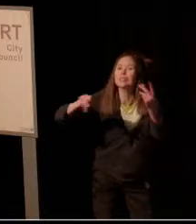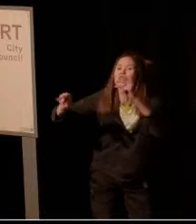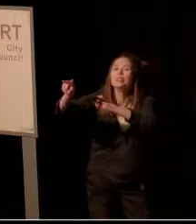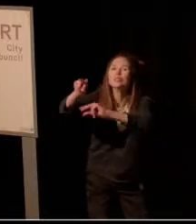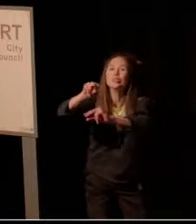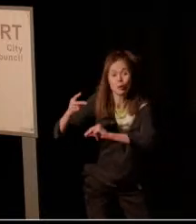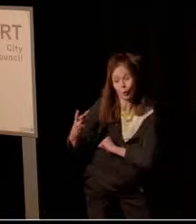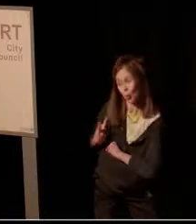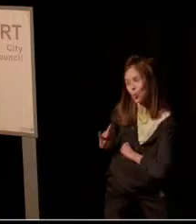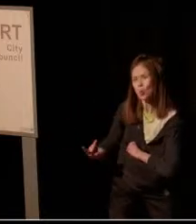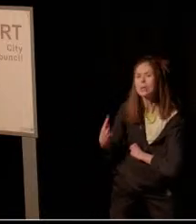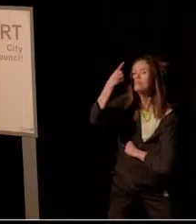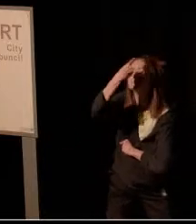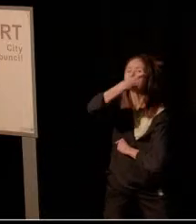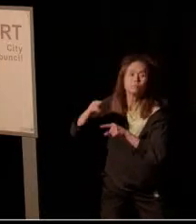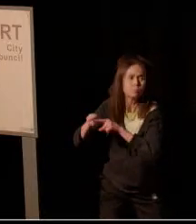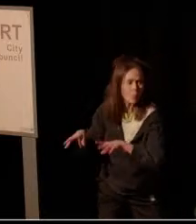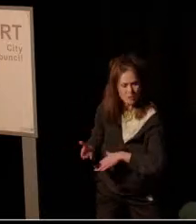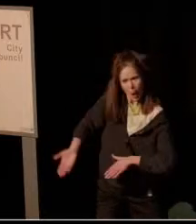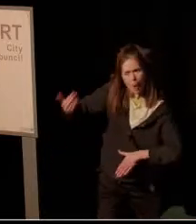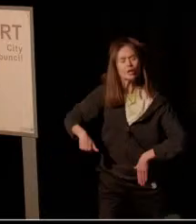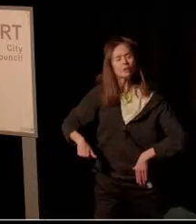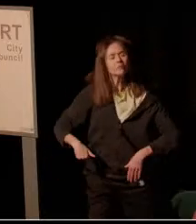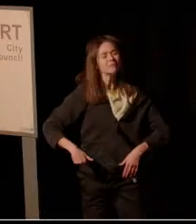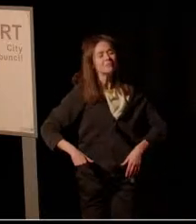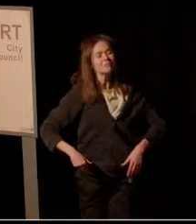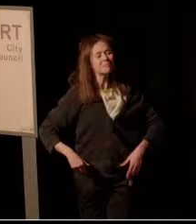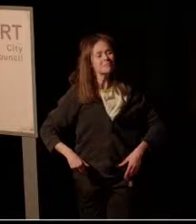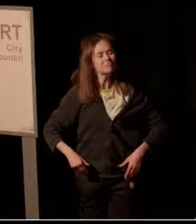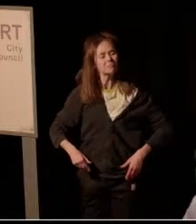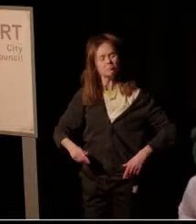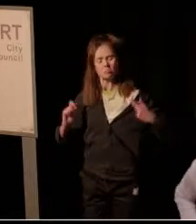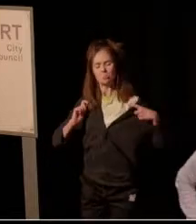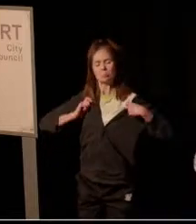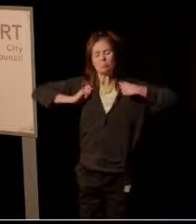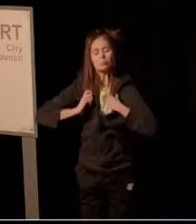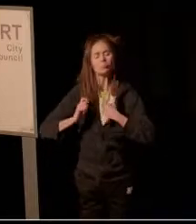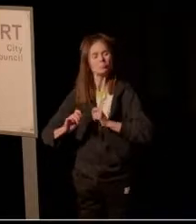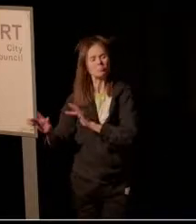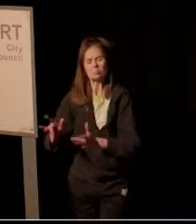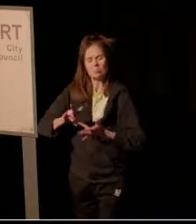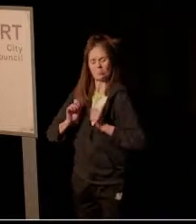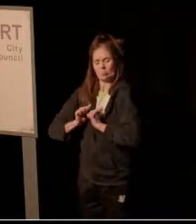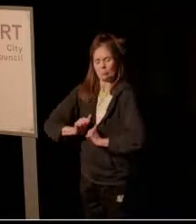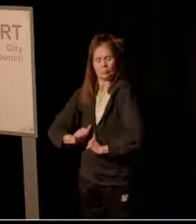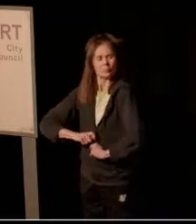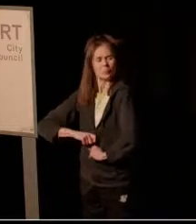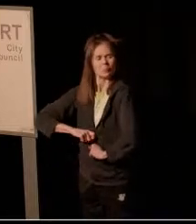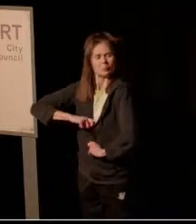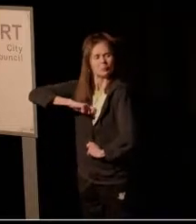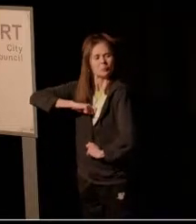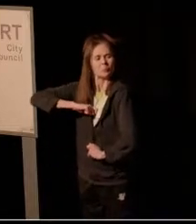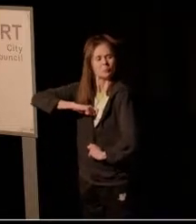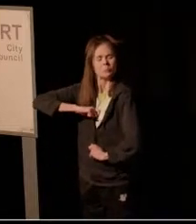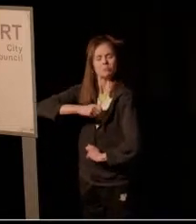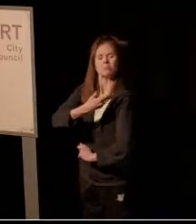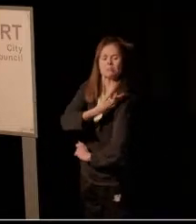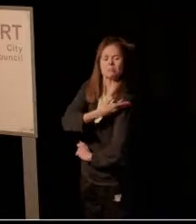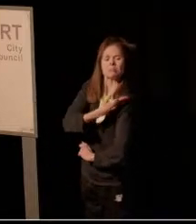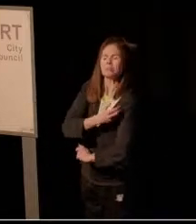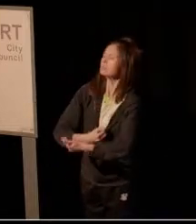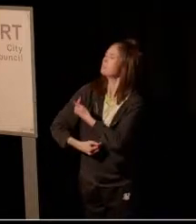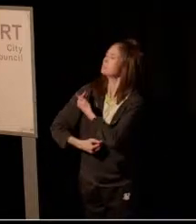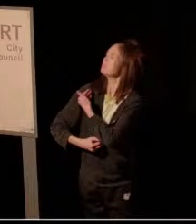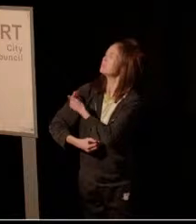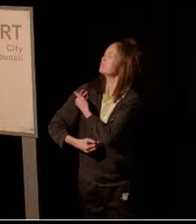mine. Come, Captain. We must be neat. Well, not neat, but